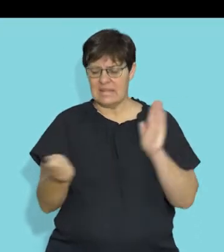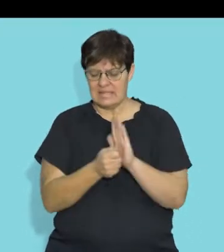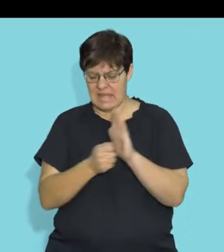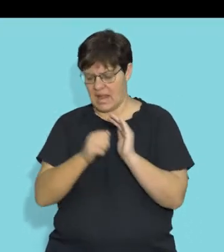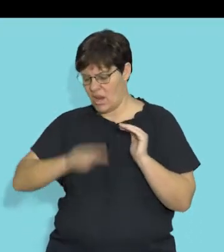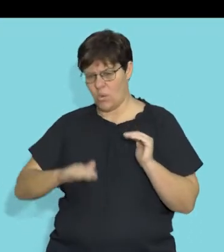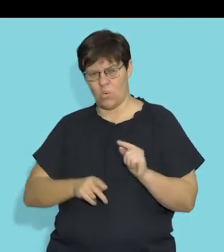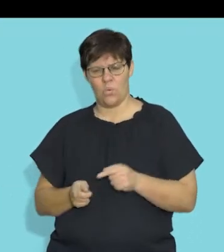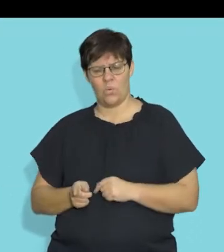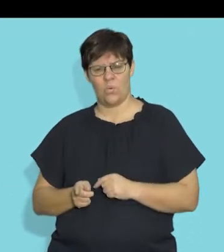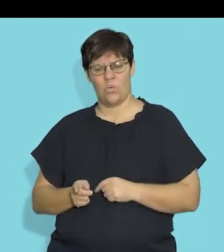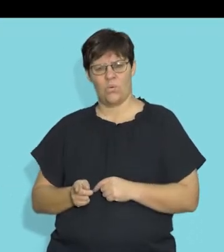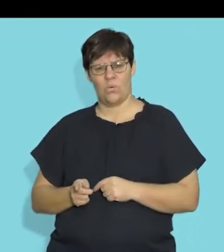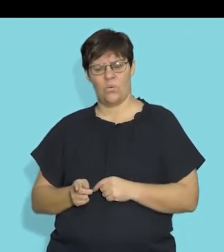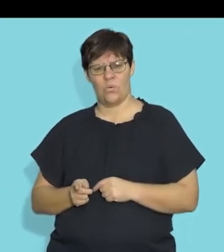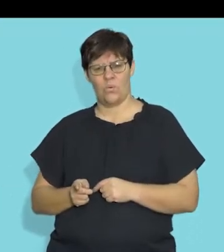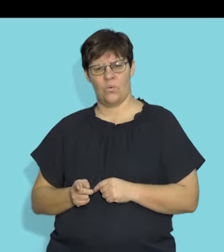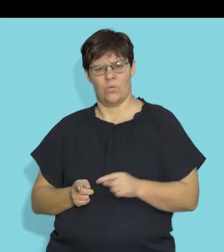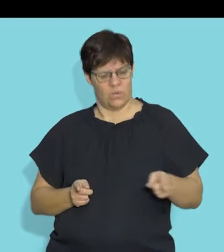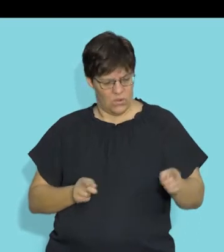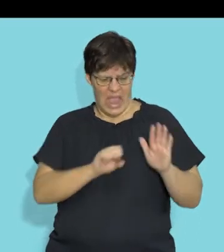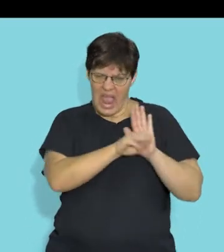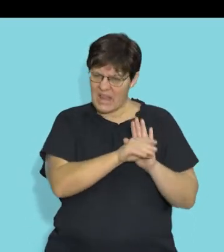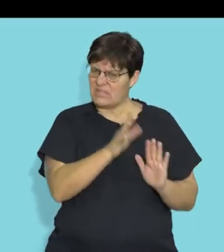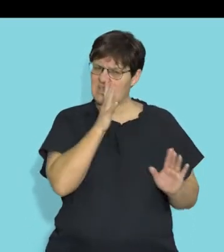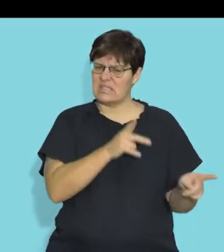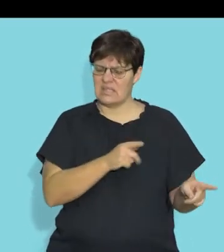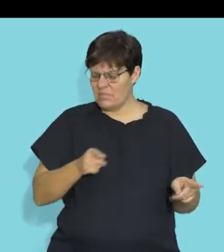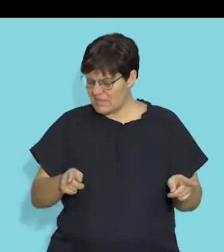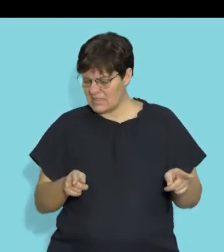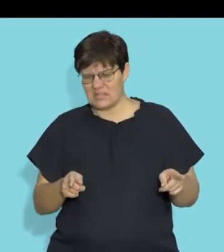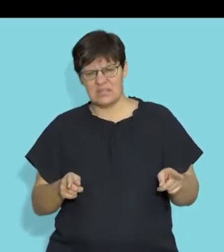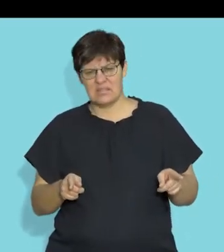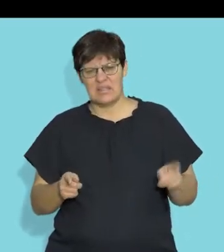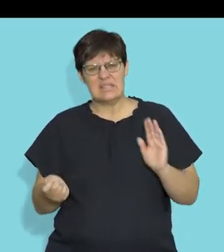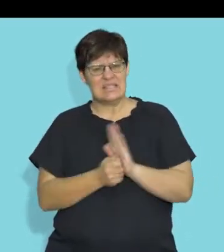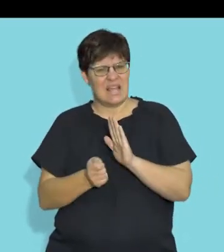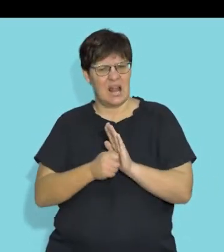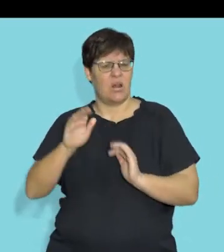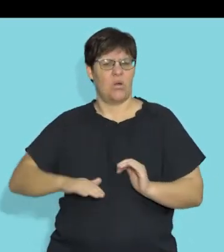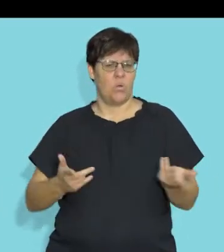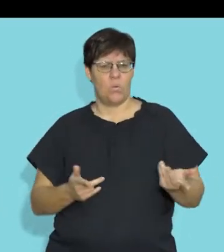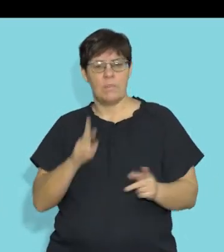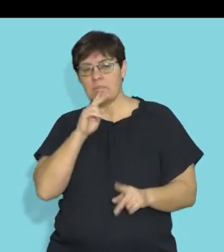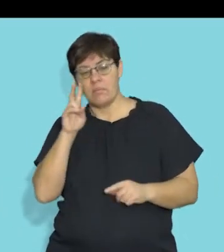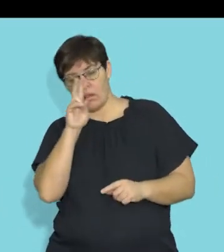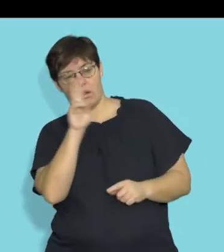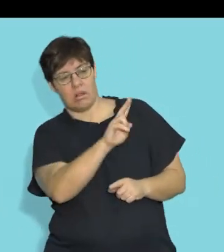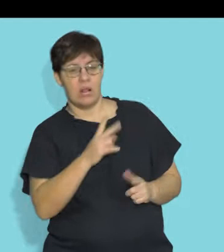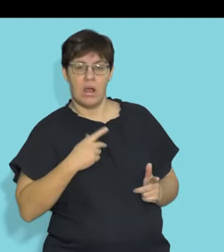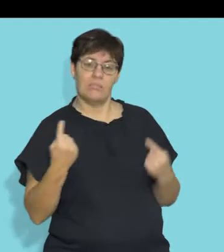that although there is high advertising, 6,720, it's not yielding the